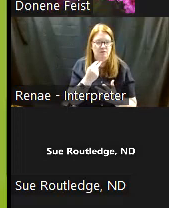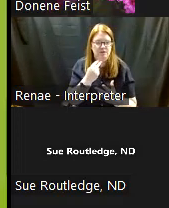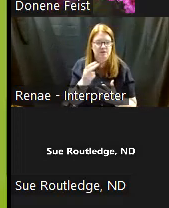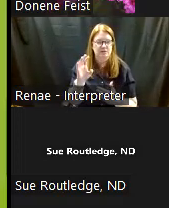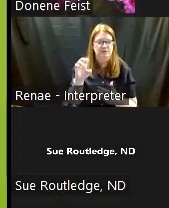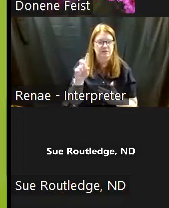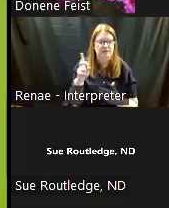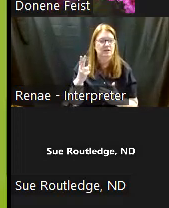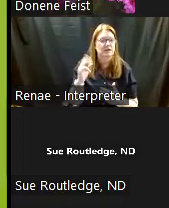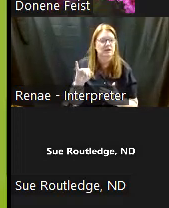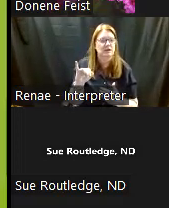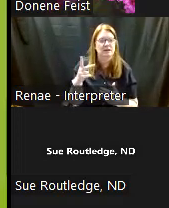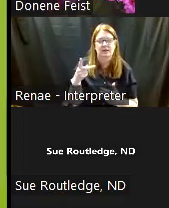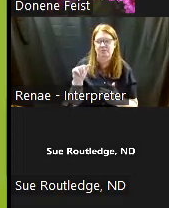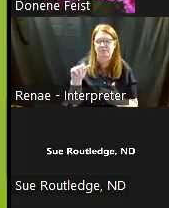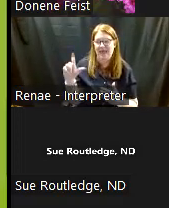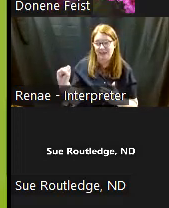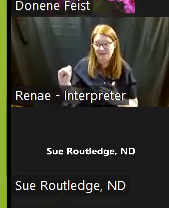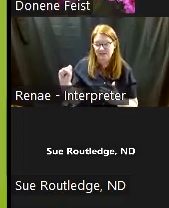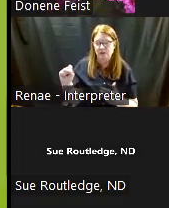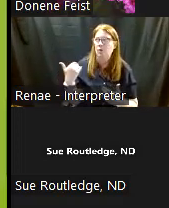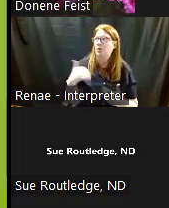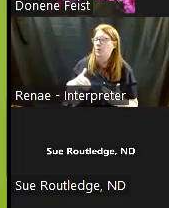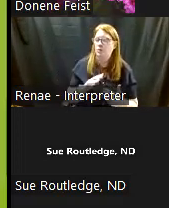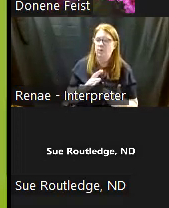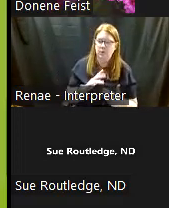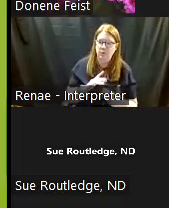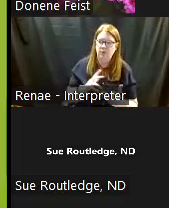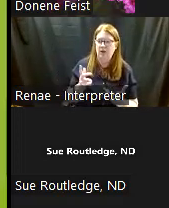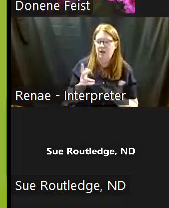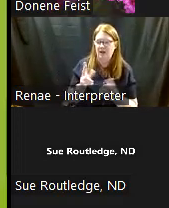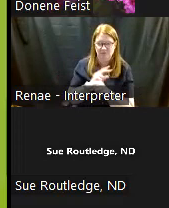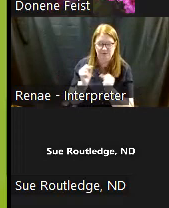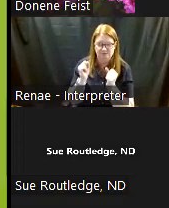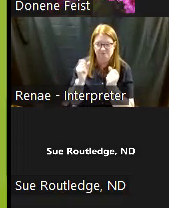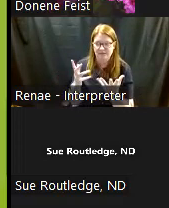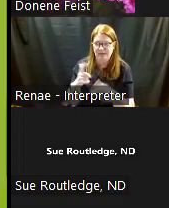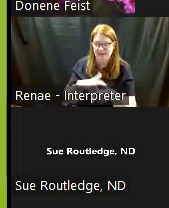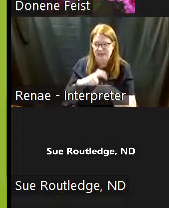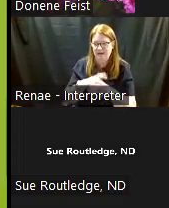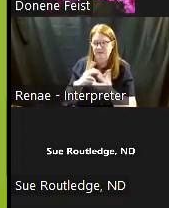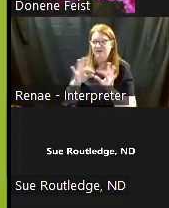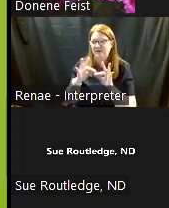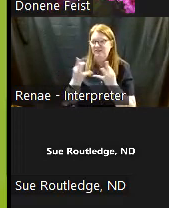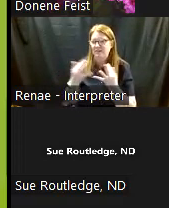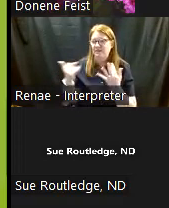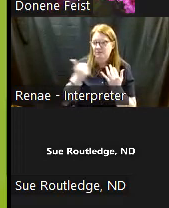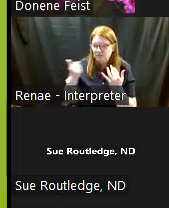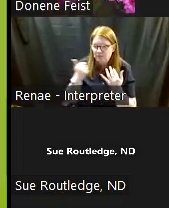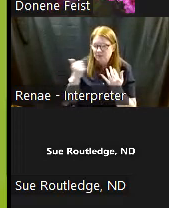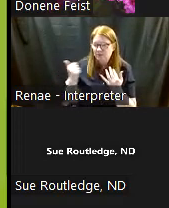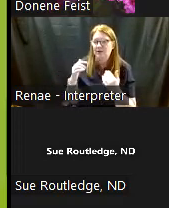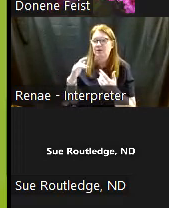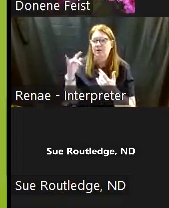like one of my favorite websites. I use it all the time because we have so many transient families and families that are moving in and out with the Air Force Base and the